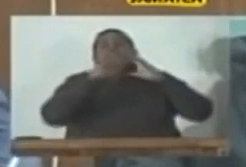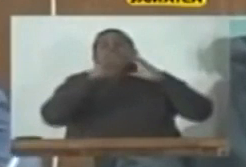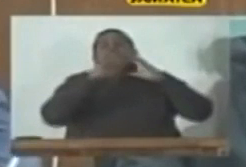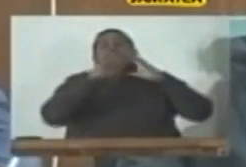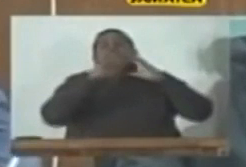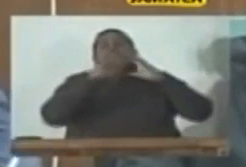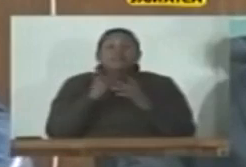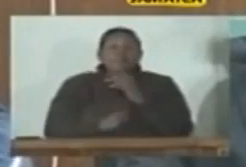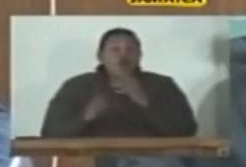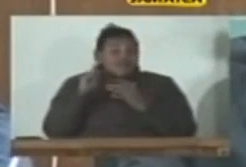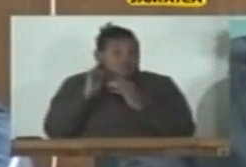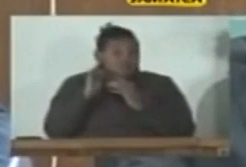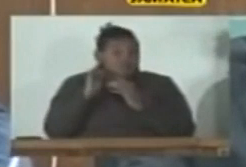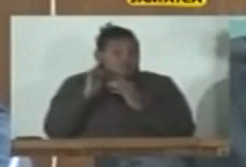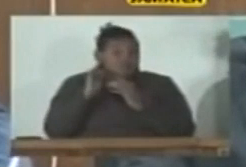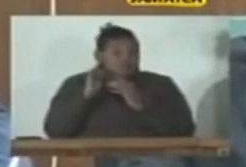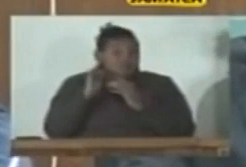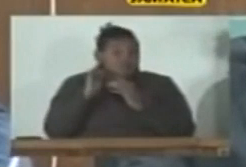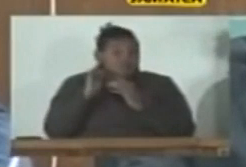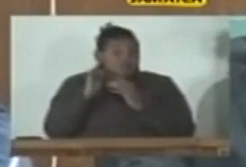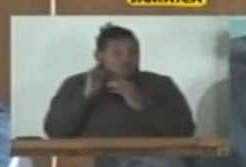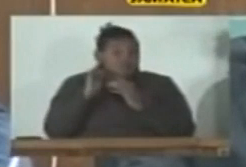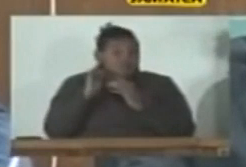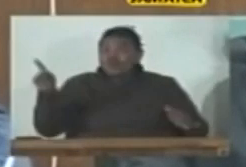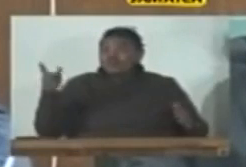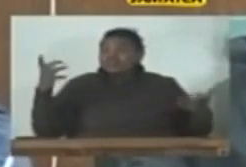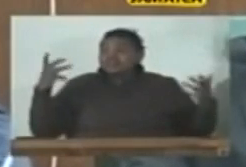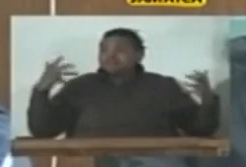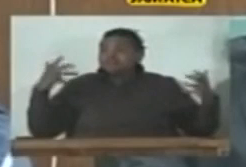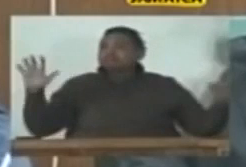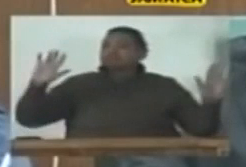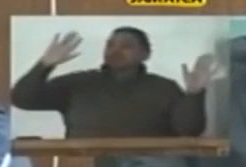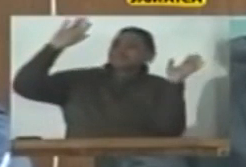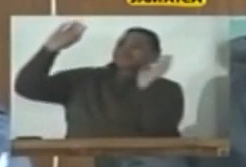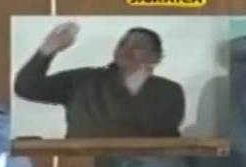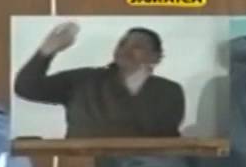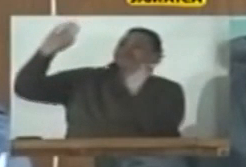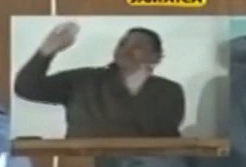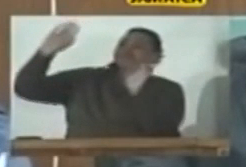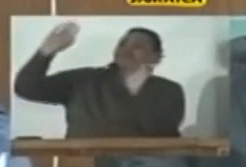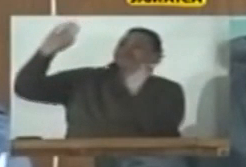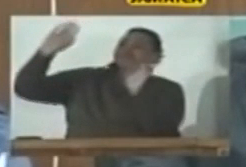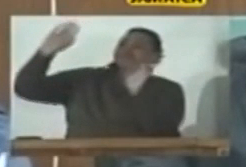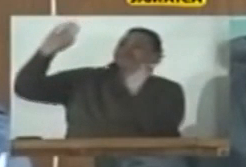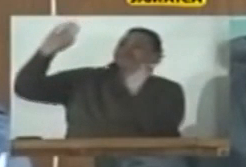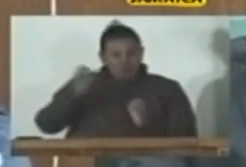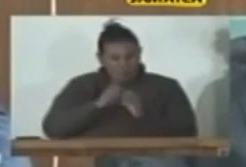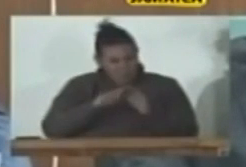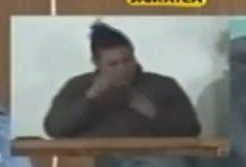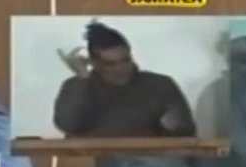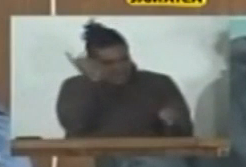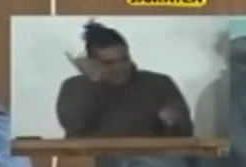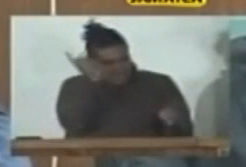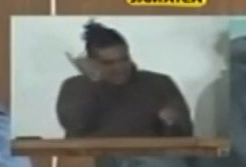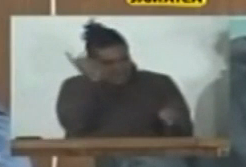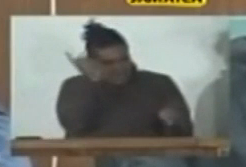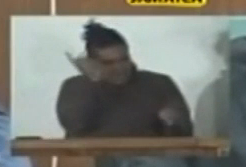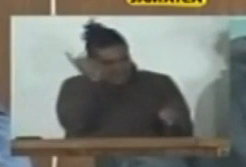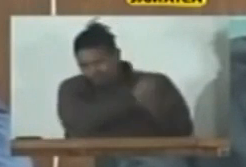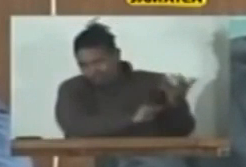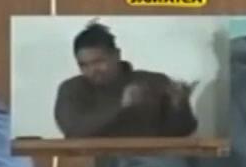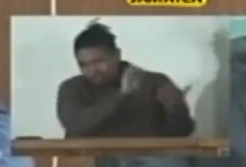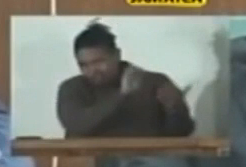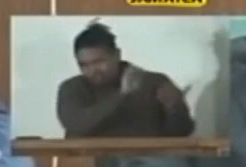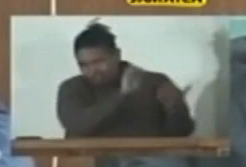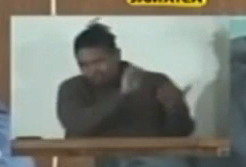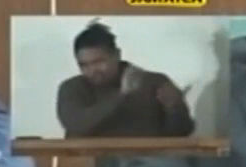government, but you have kept the tax in place that was put there to pay for it. That's not fair to the people. That's not fair to